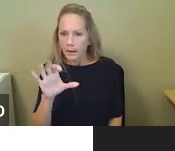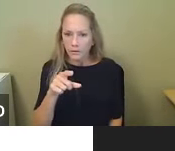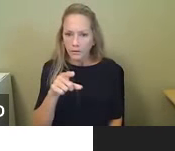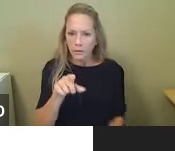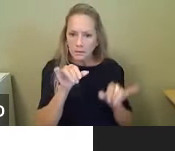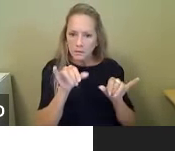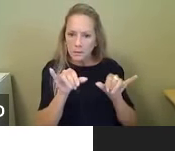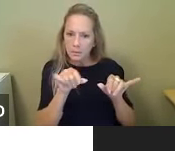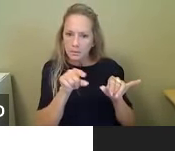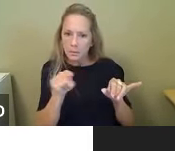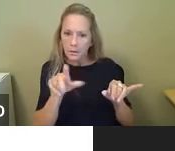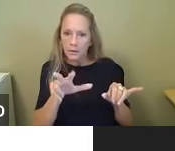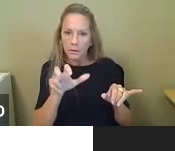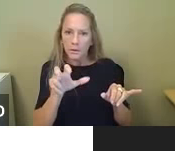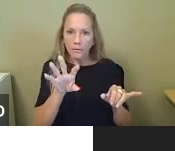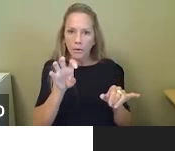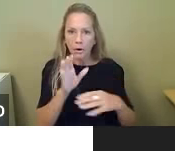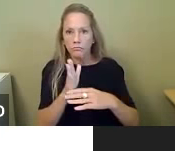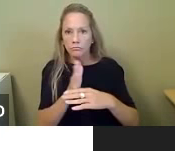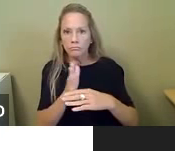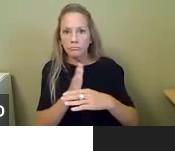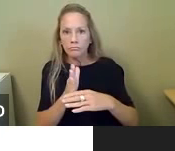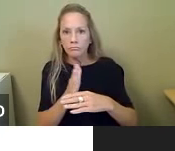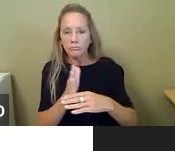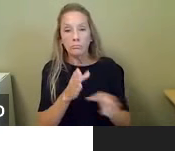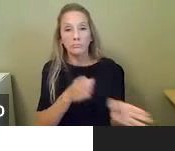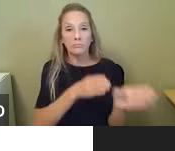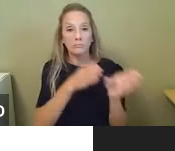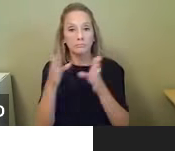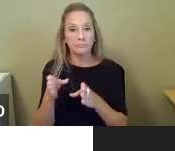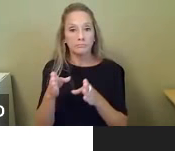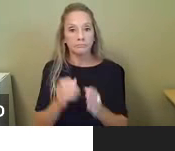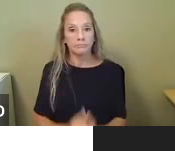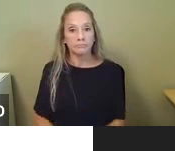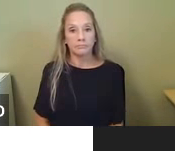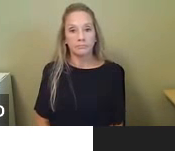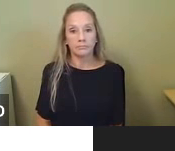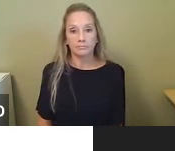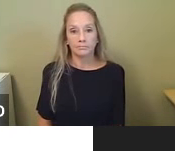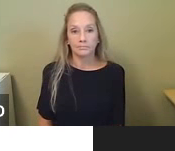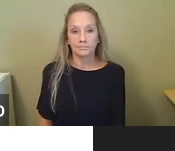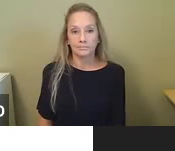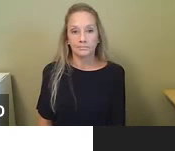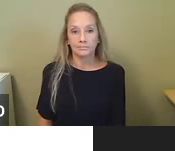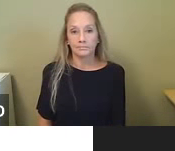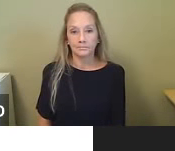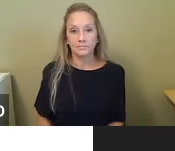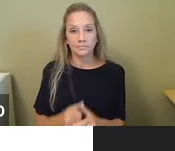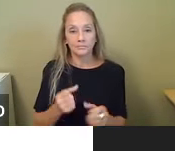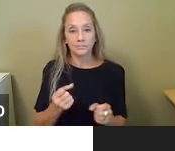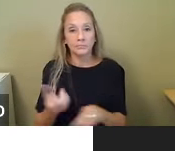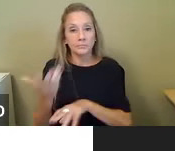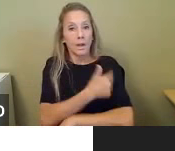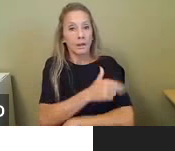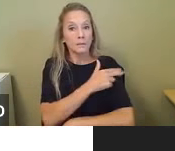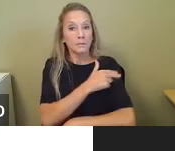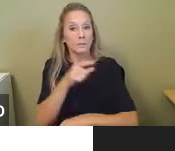the 300-400 range. Next slide, please. Then hospitalizations. This is new